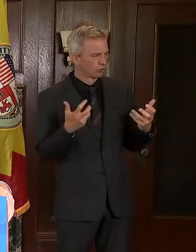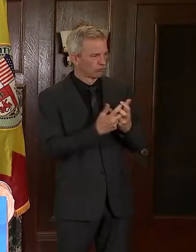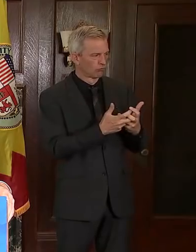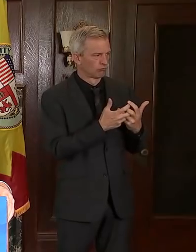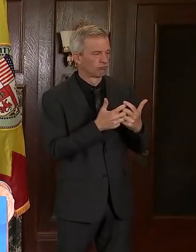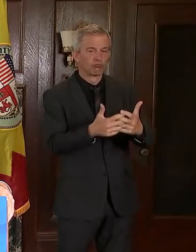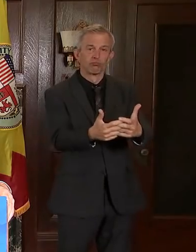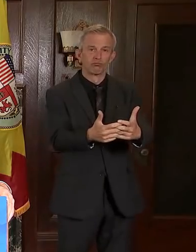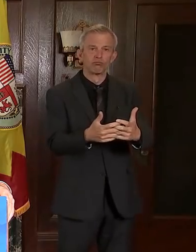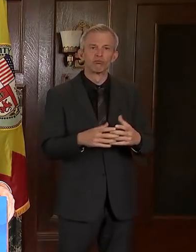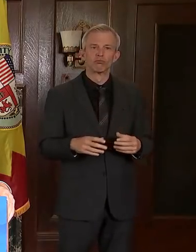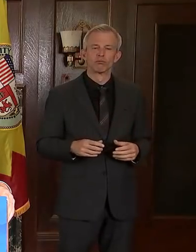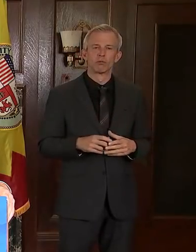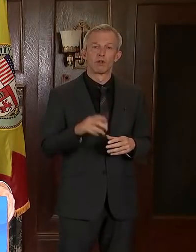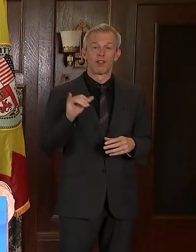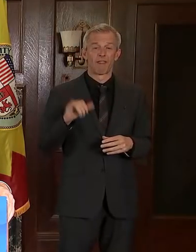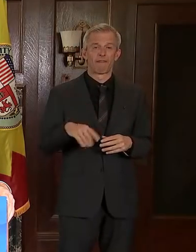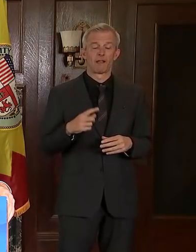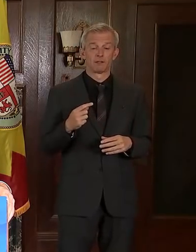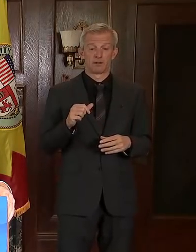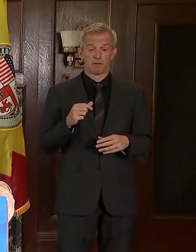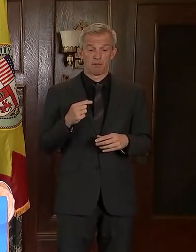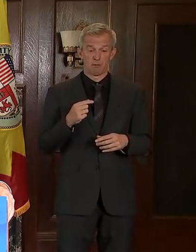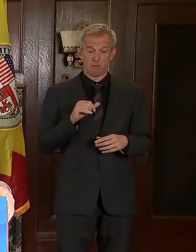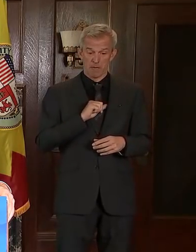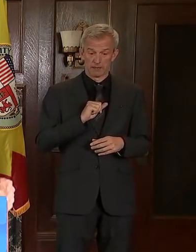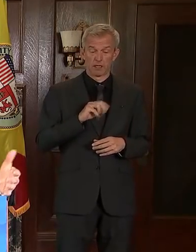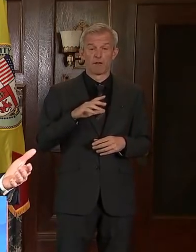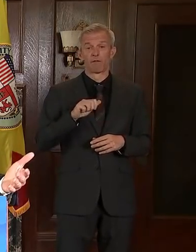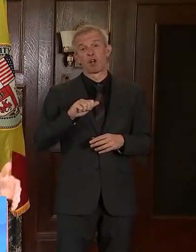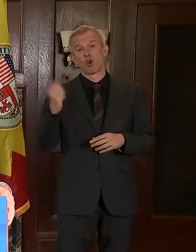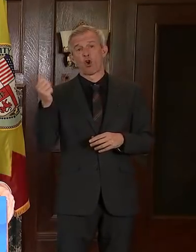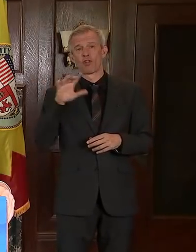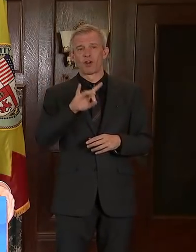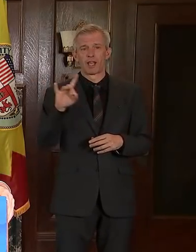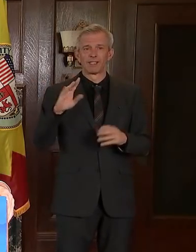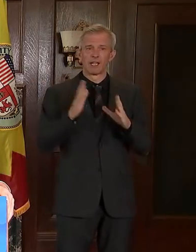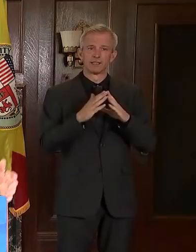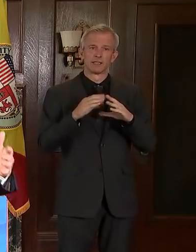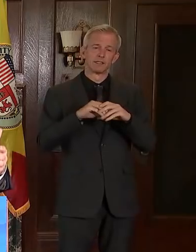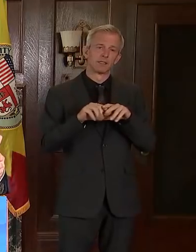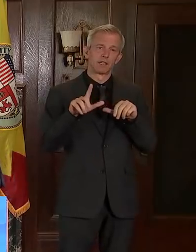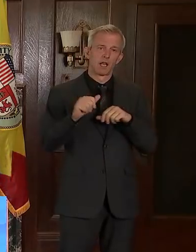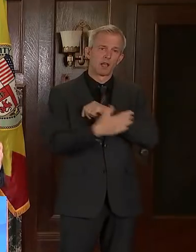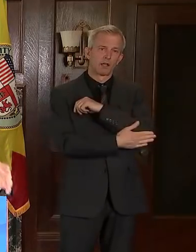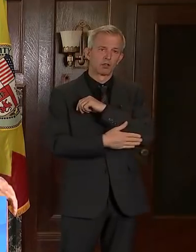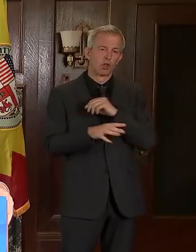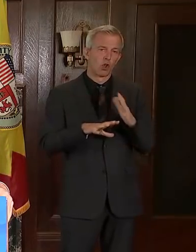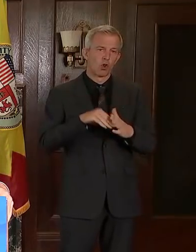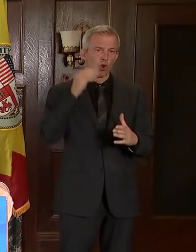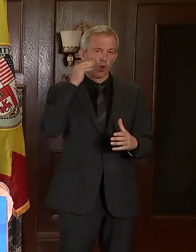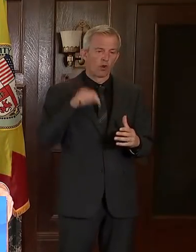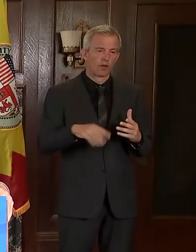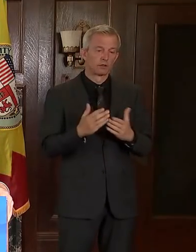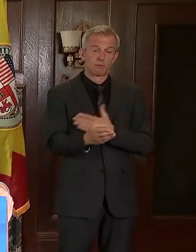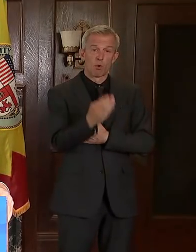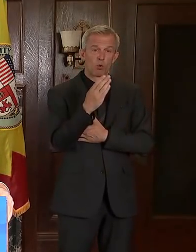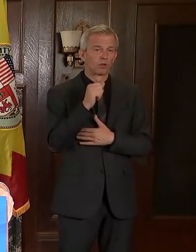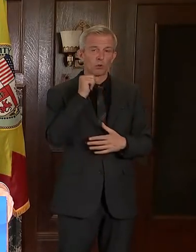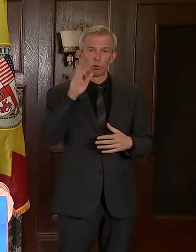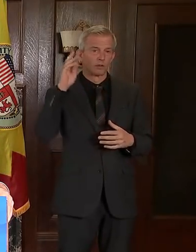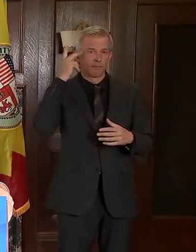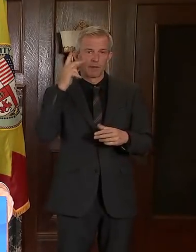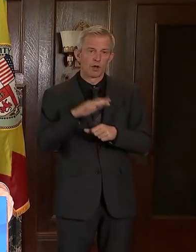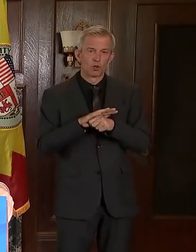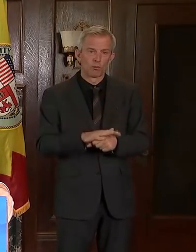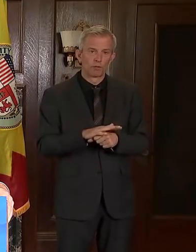something I and the other 88 cities learned of just this morning. It was not political pressure. They made those decisions. You'll have to ask them and the public